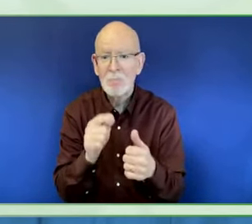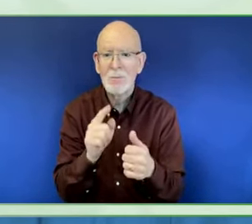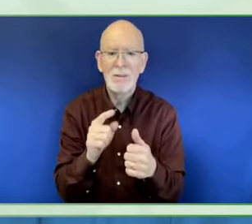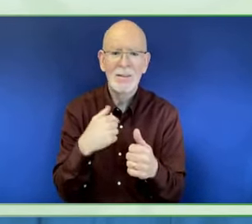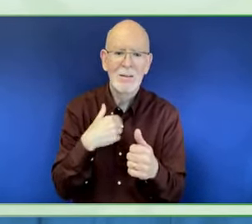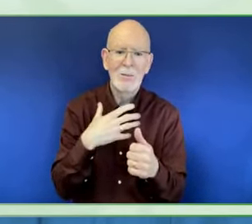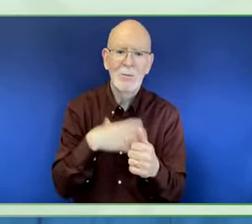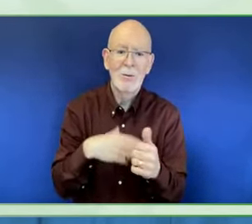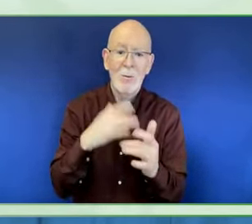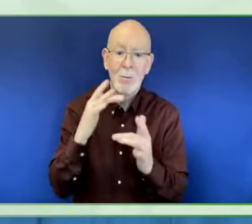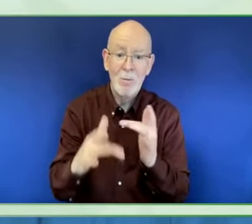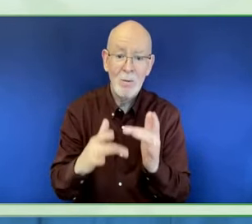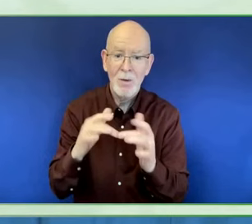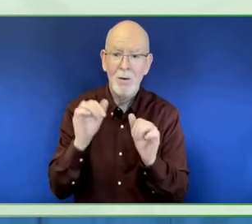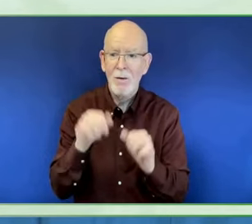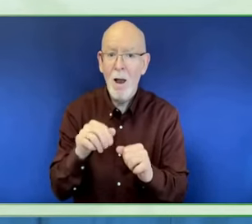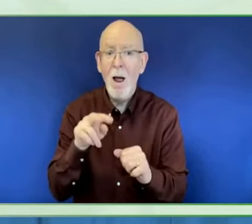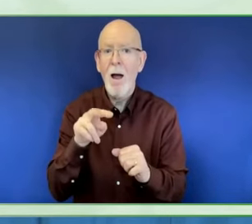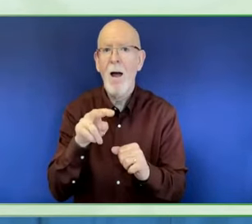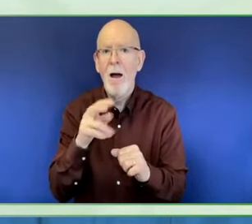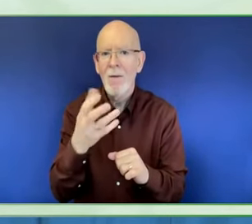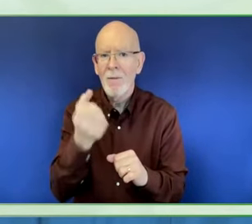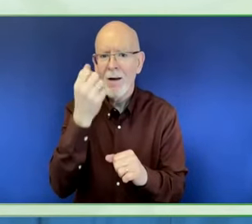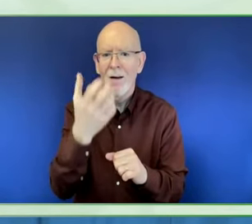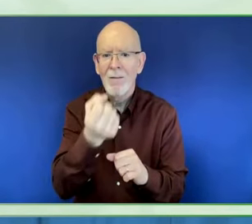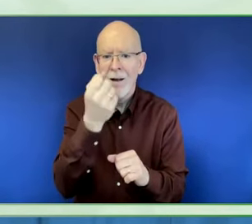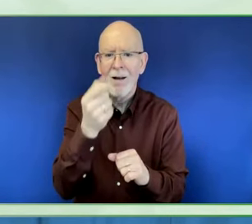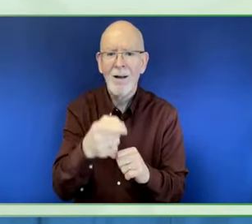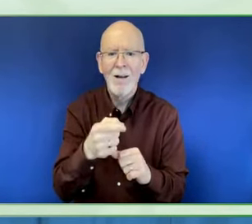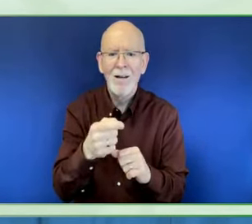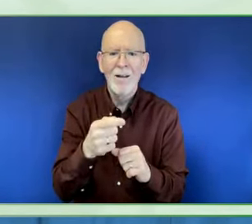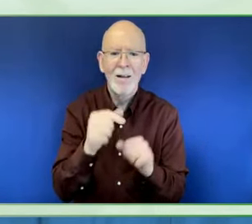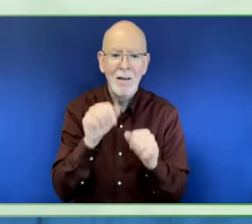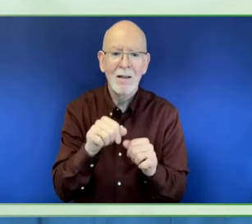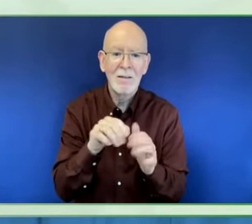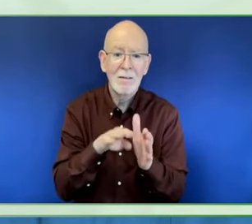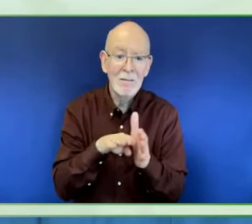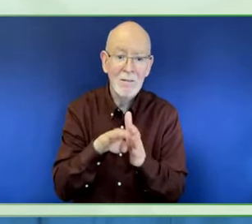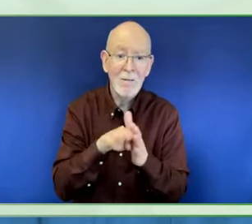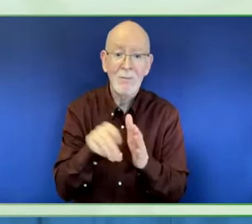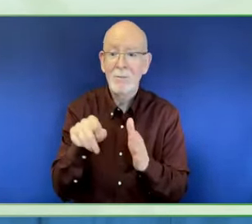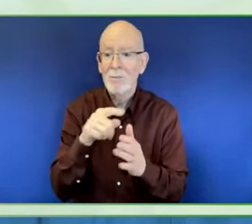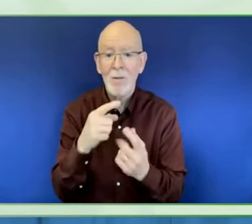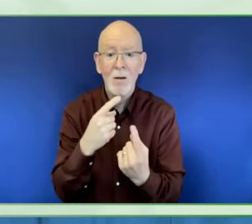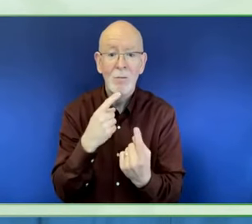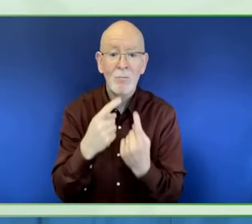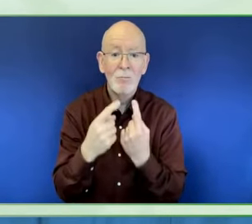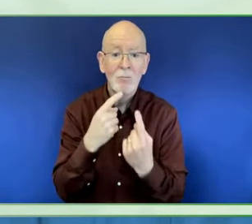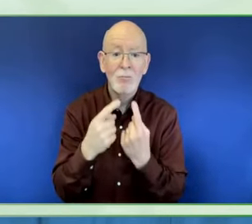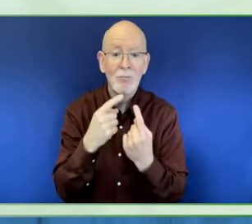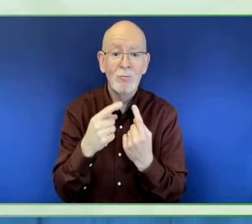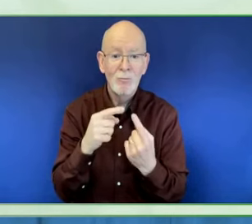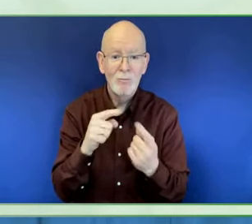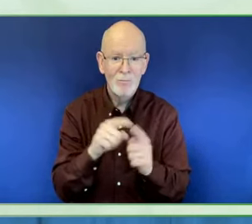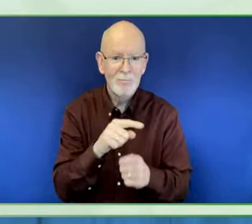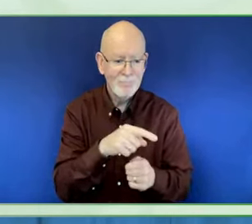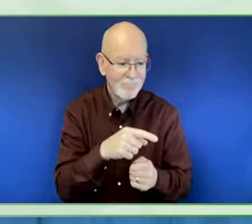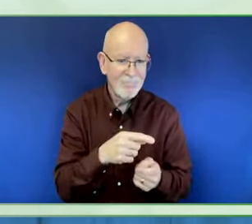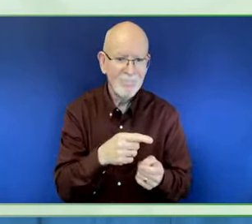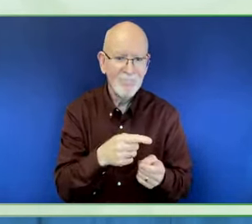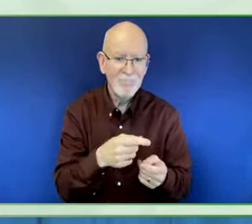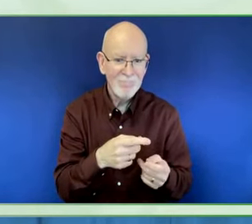can address other intersectional identities with disabilities, such as